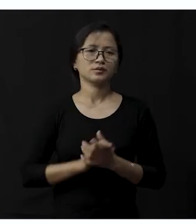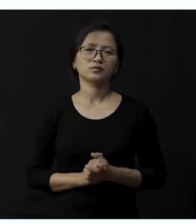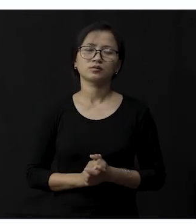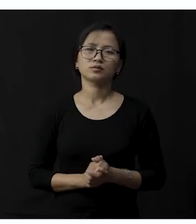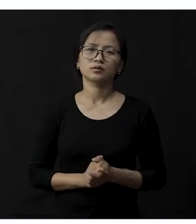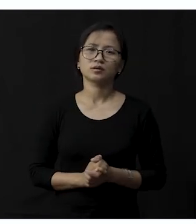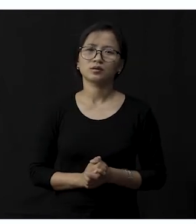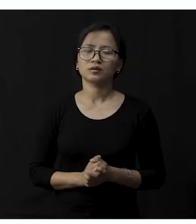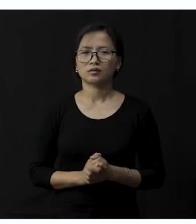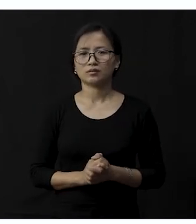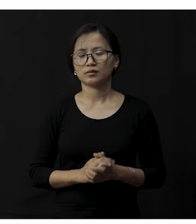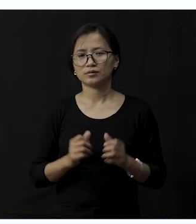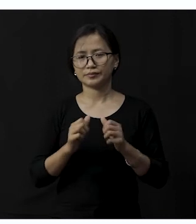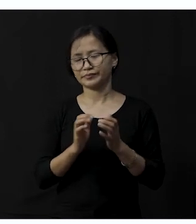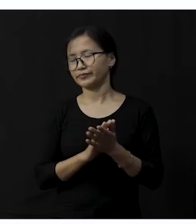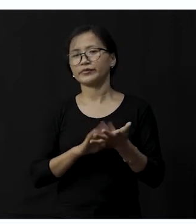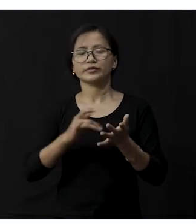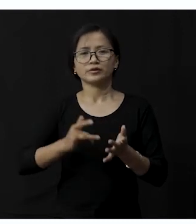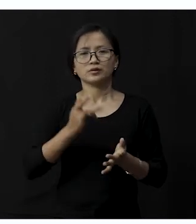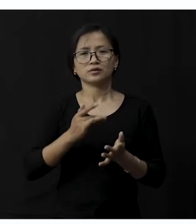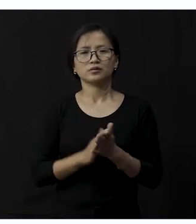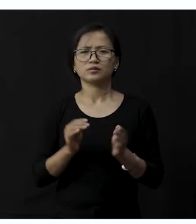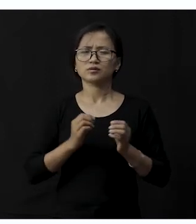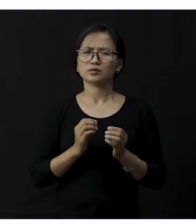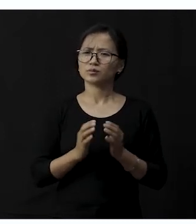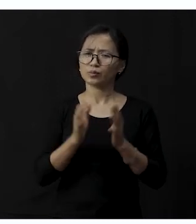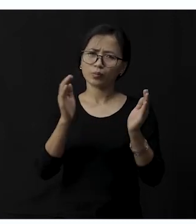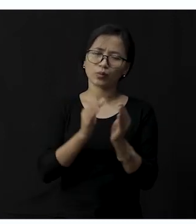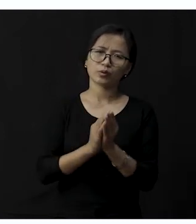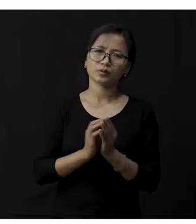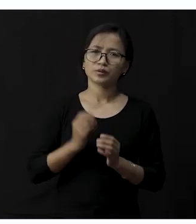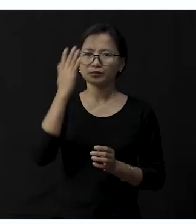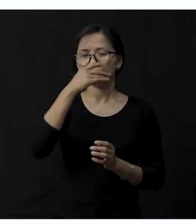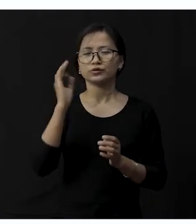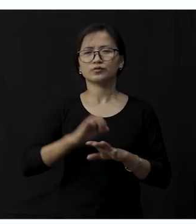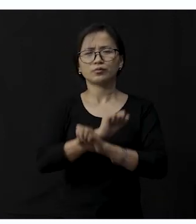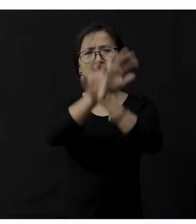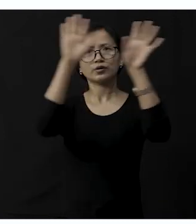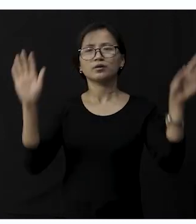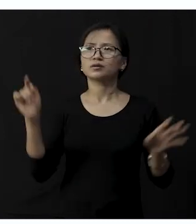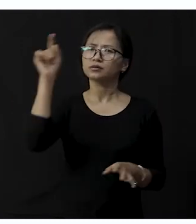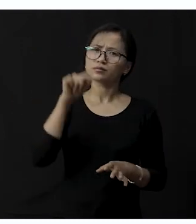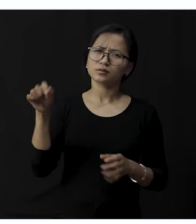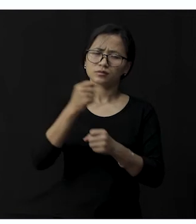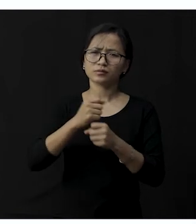a adjective. So small, beautiful, bright, green, round,